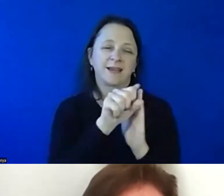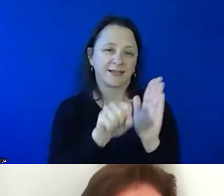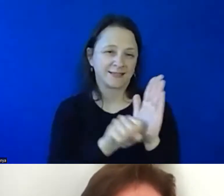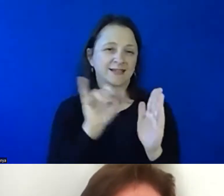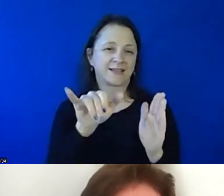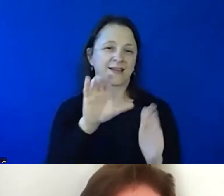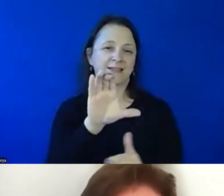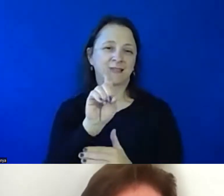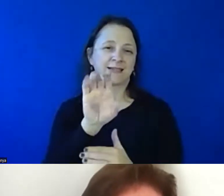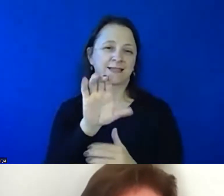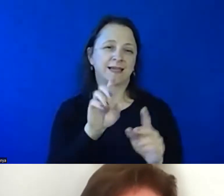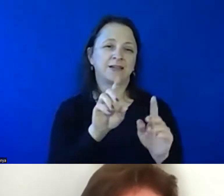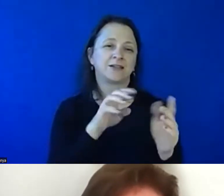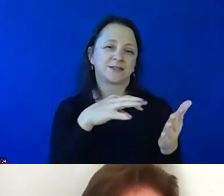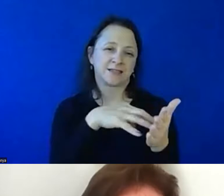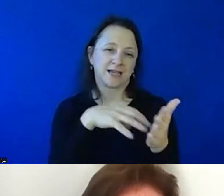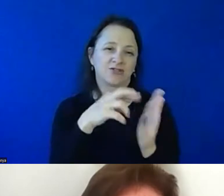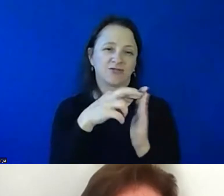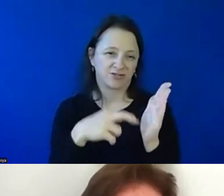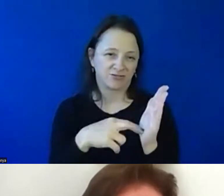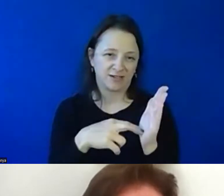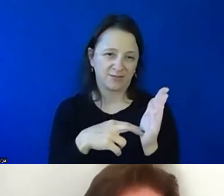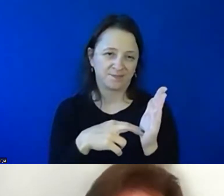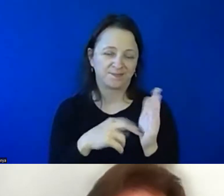the CDC surveillance registries.